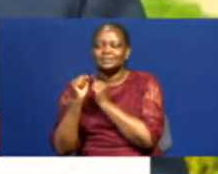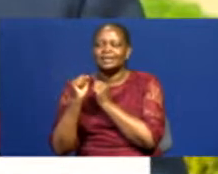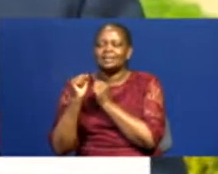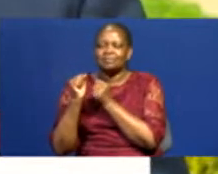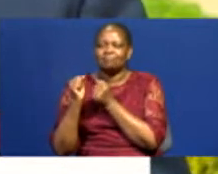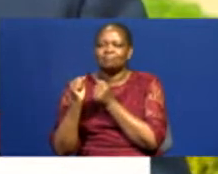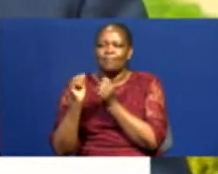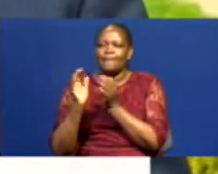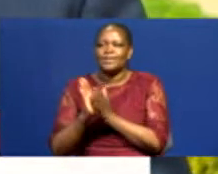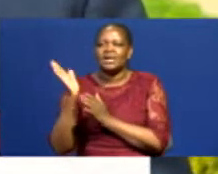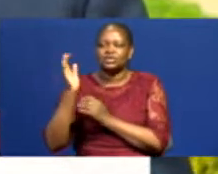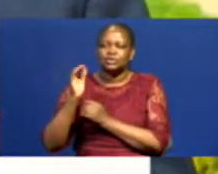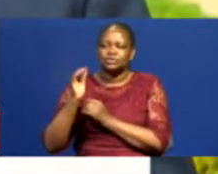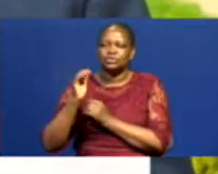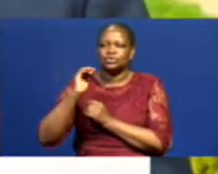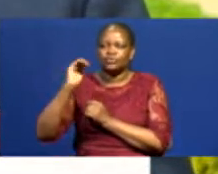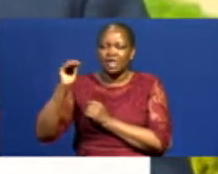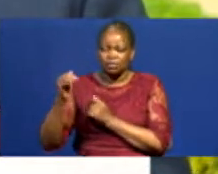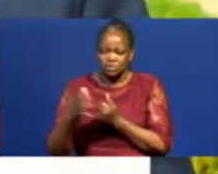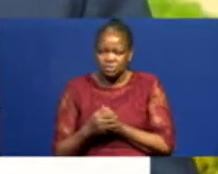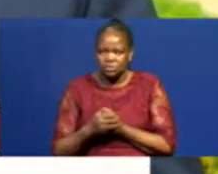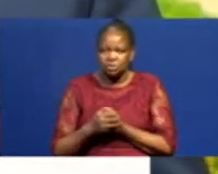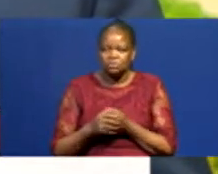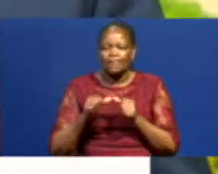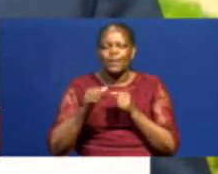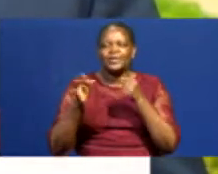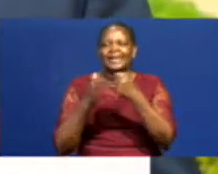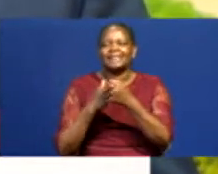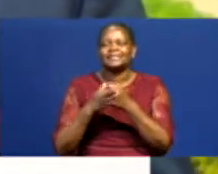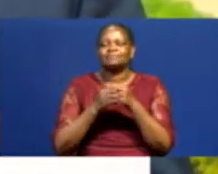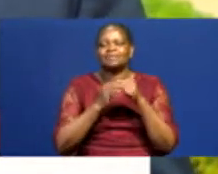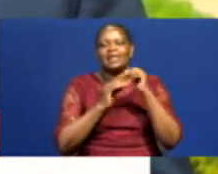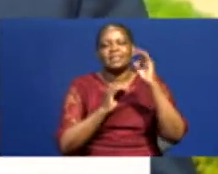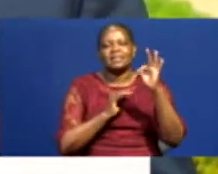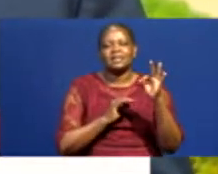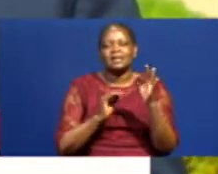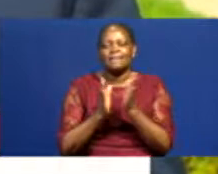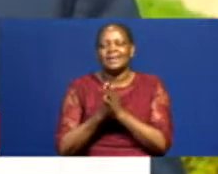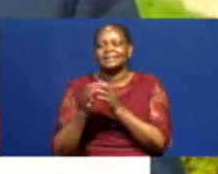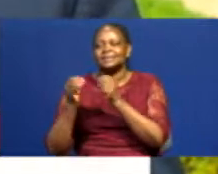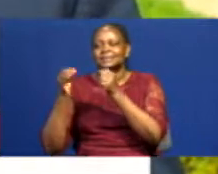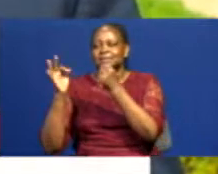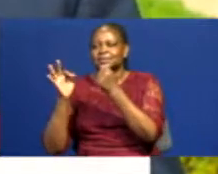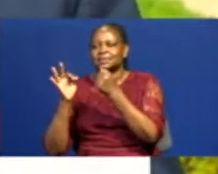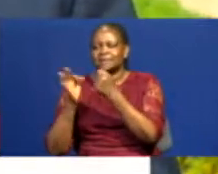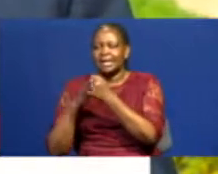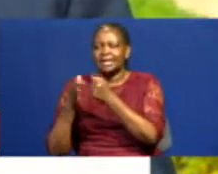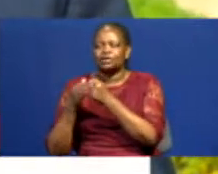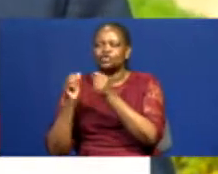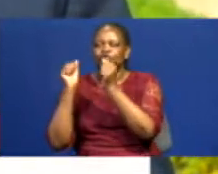county, mochari ya county. Hao ni wanane. So in total, I can say those are